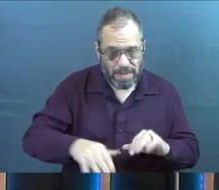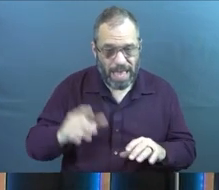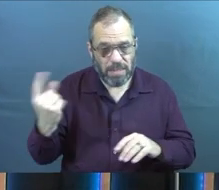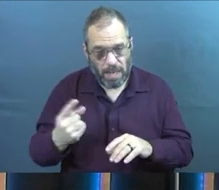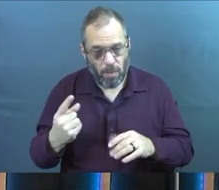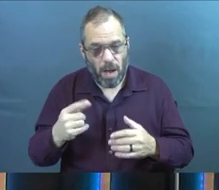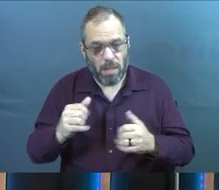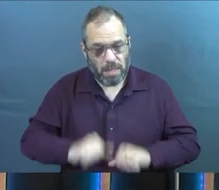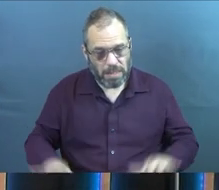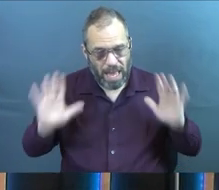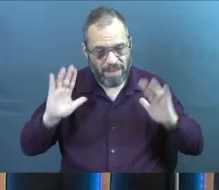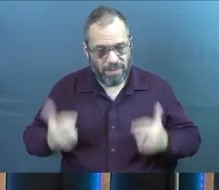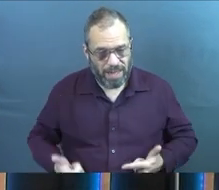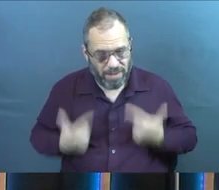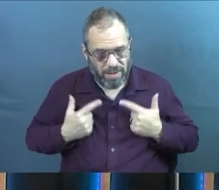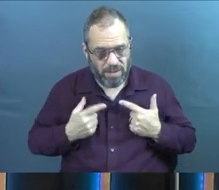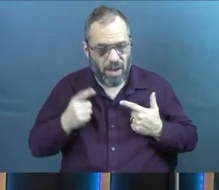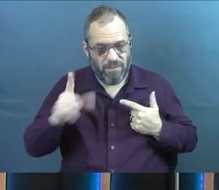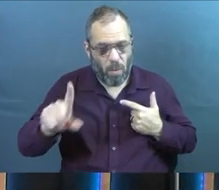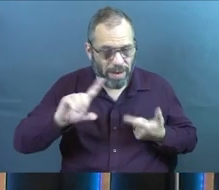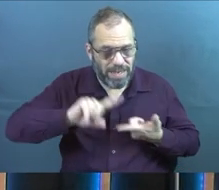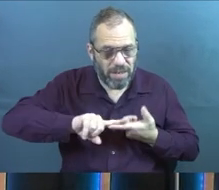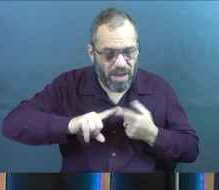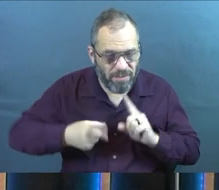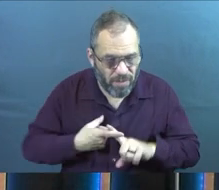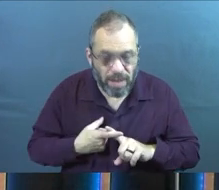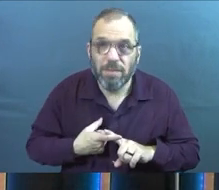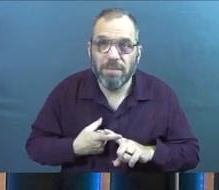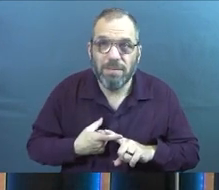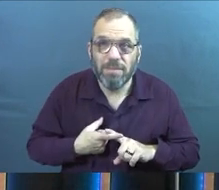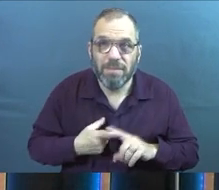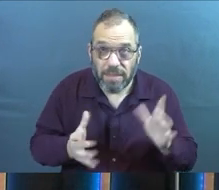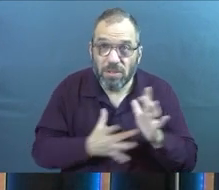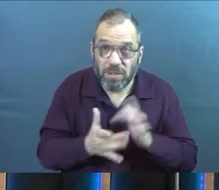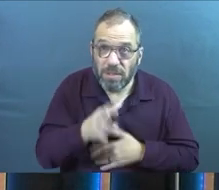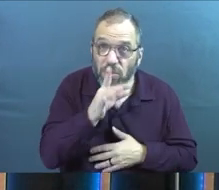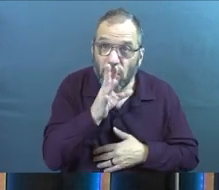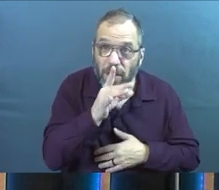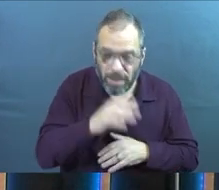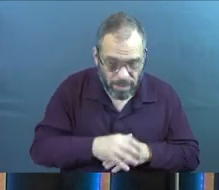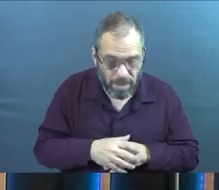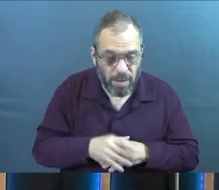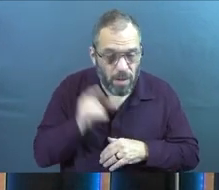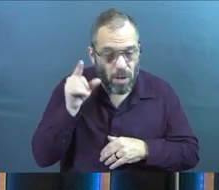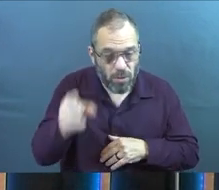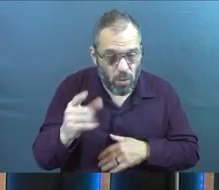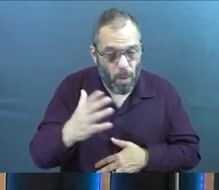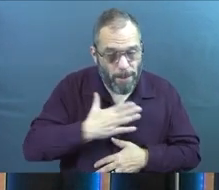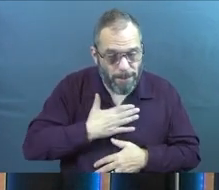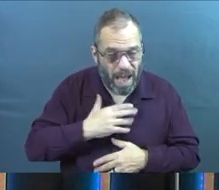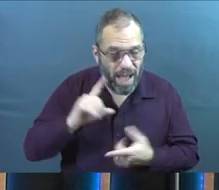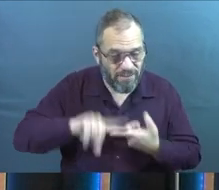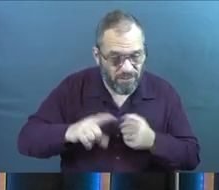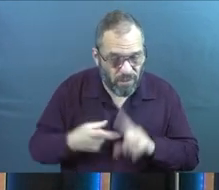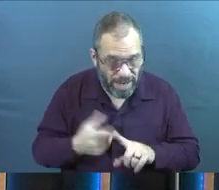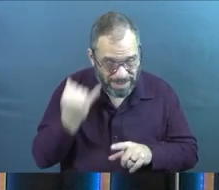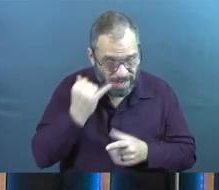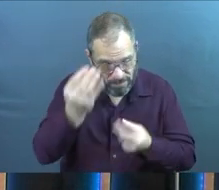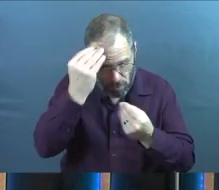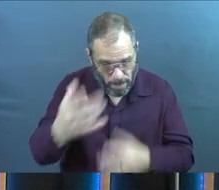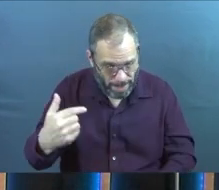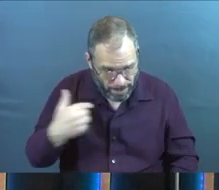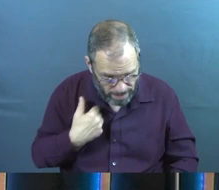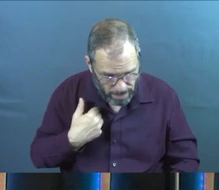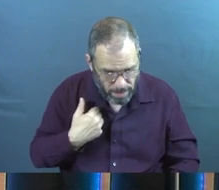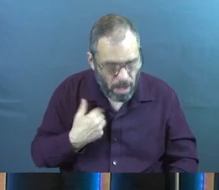that someone lay down his life for his friends," right? Jesus is talking here to his disciples, to his followers. "You are my friends if you do what I